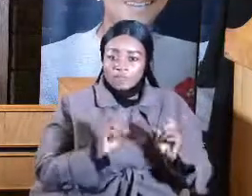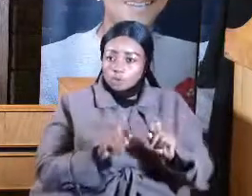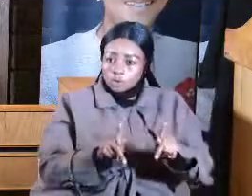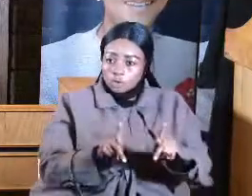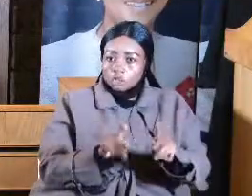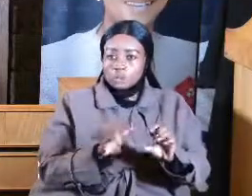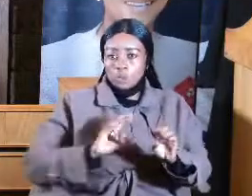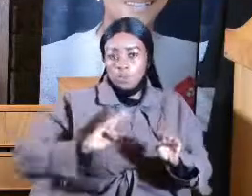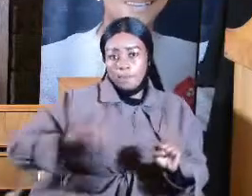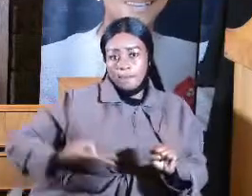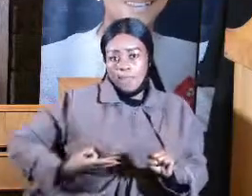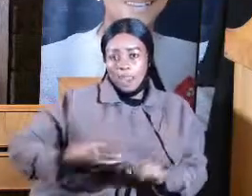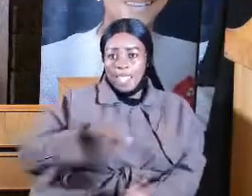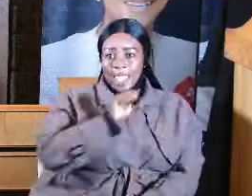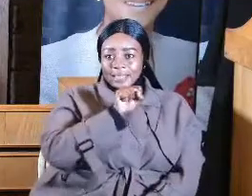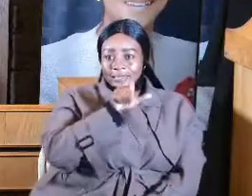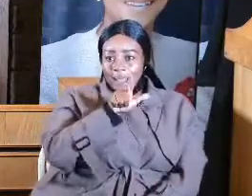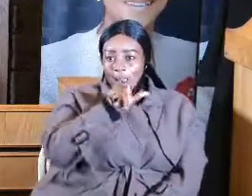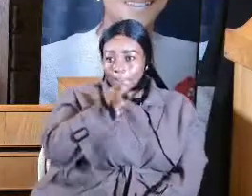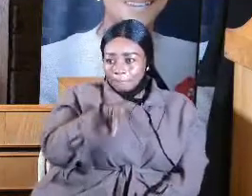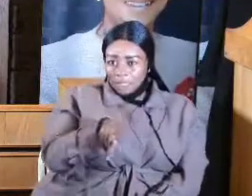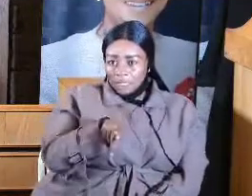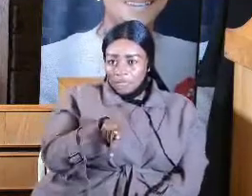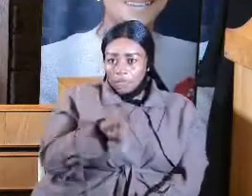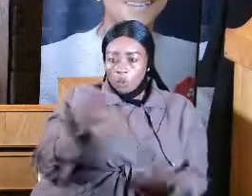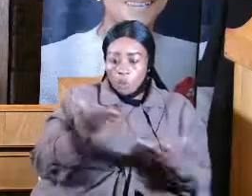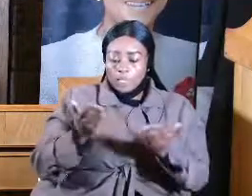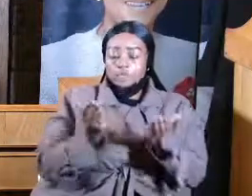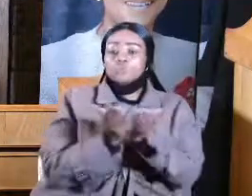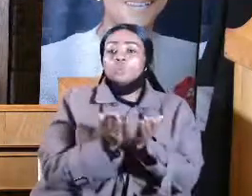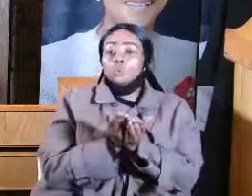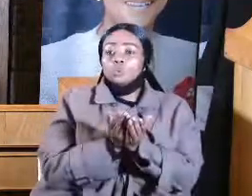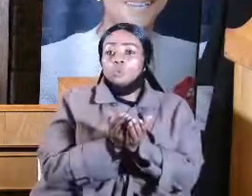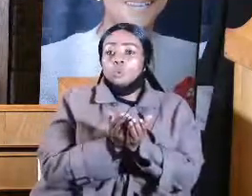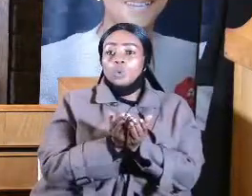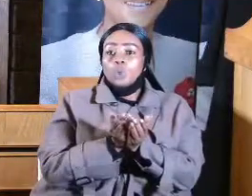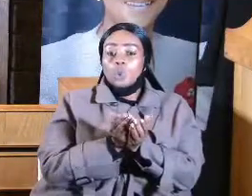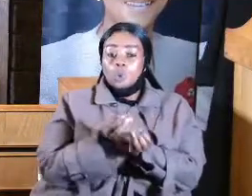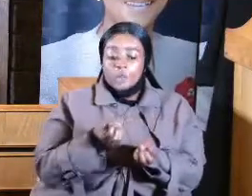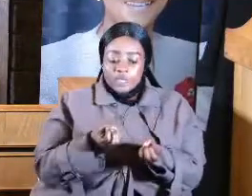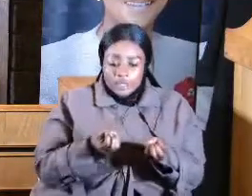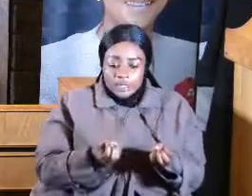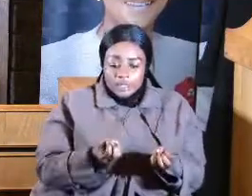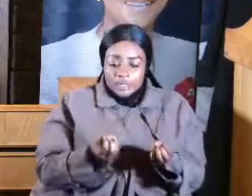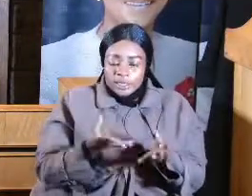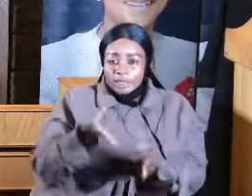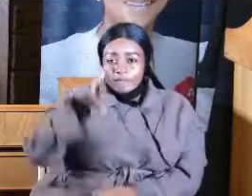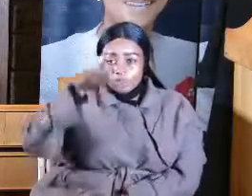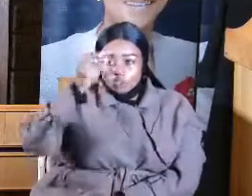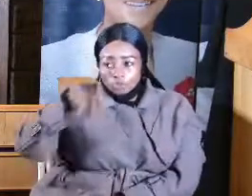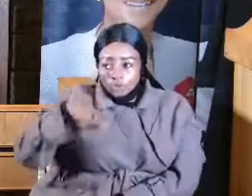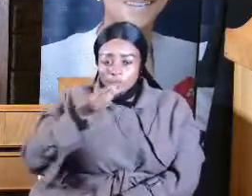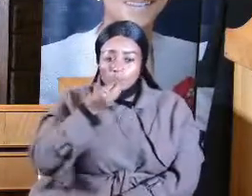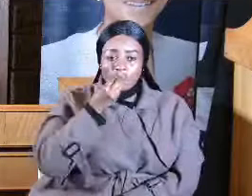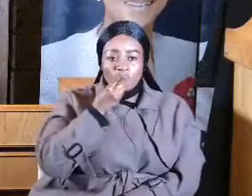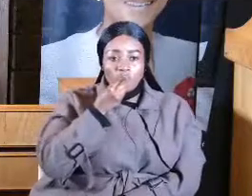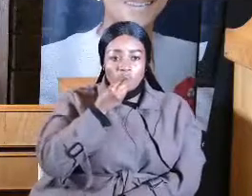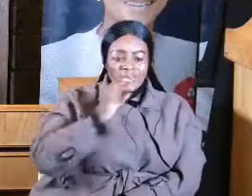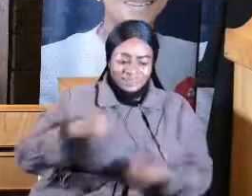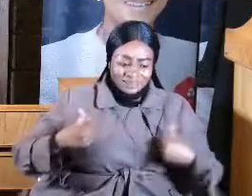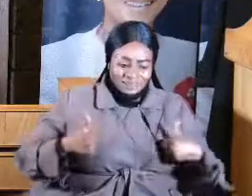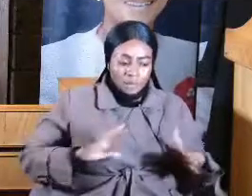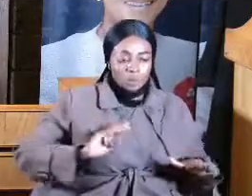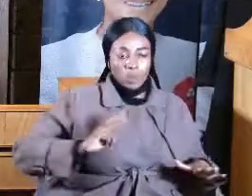NSNP in our schools where the learners are fed. So for starters, we say, let's start with women so that they